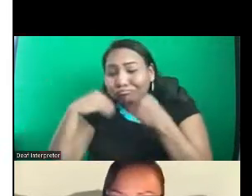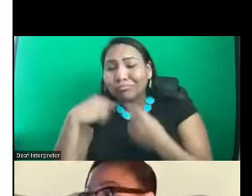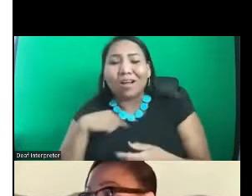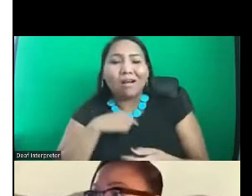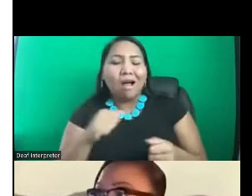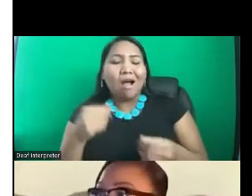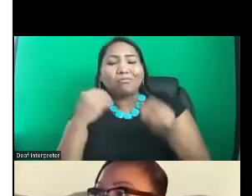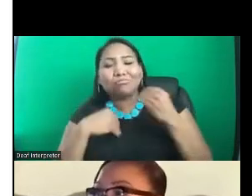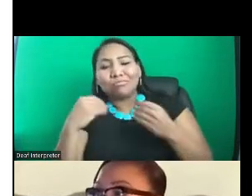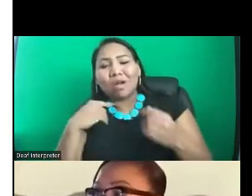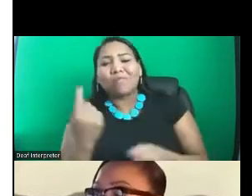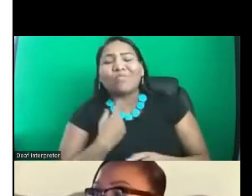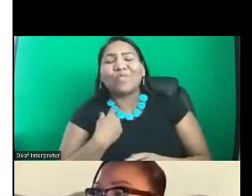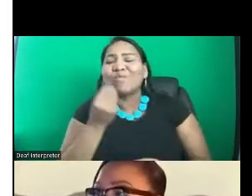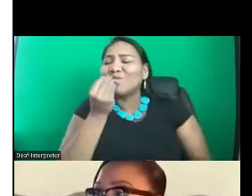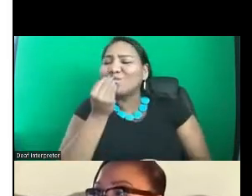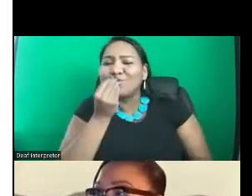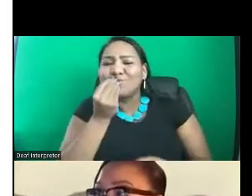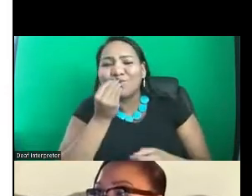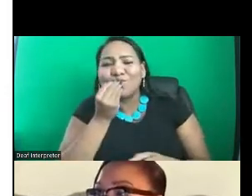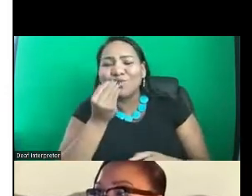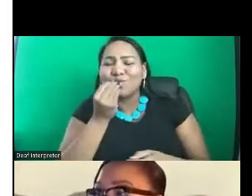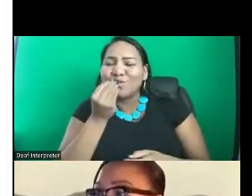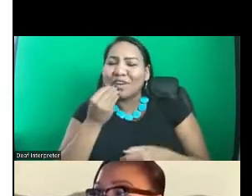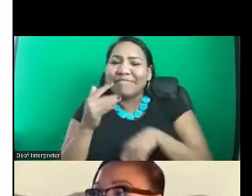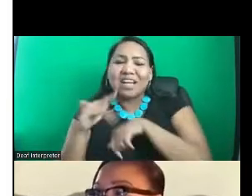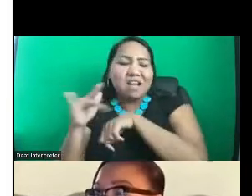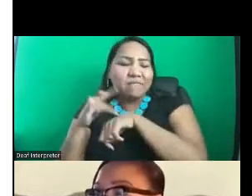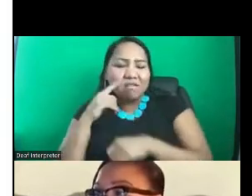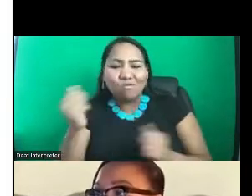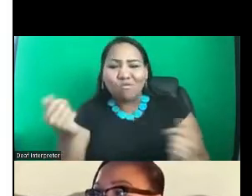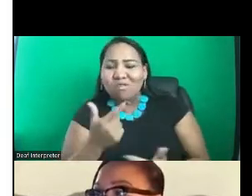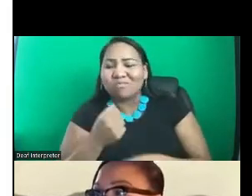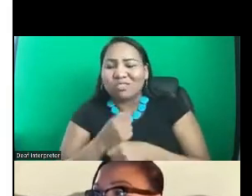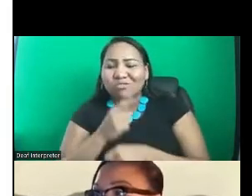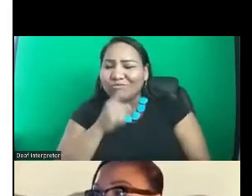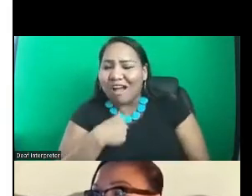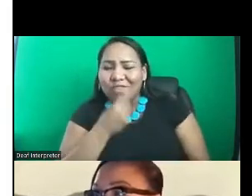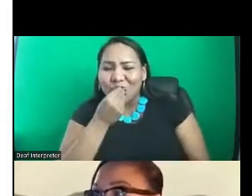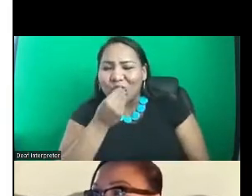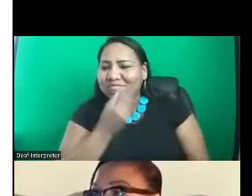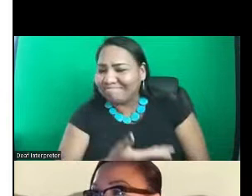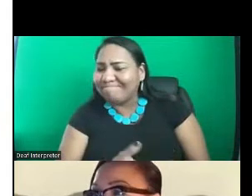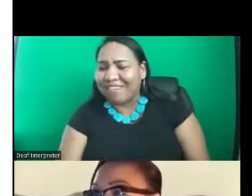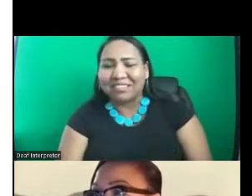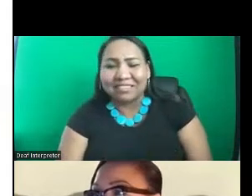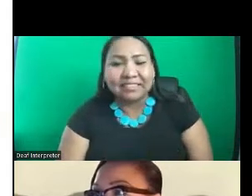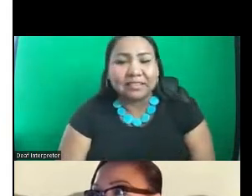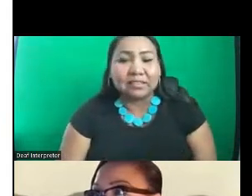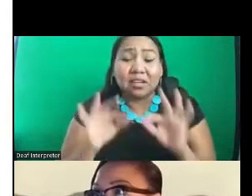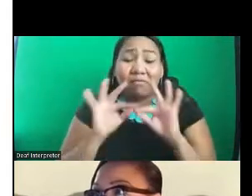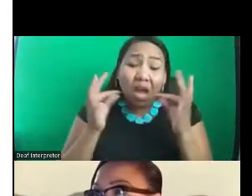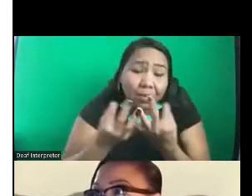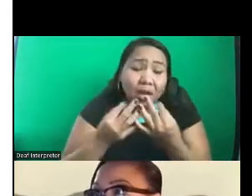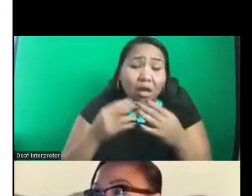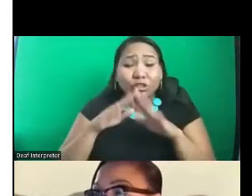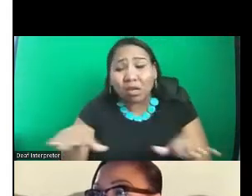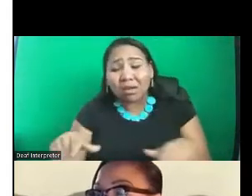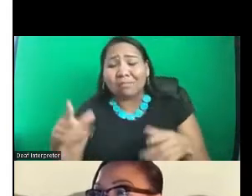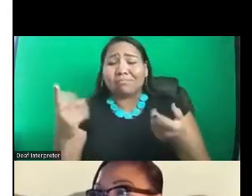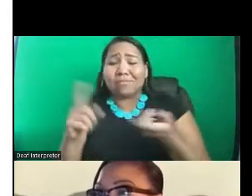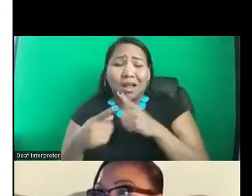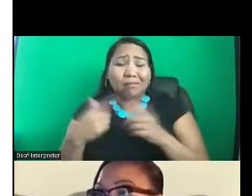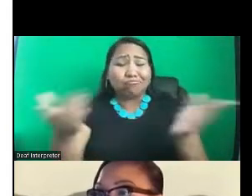food available, and we don't exclude our families, our children, our friends. They consider